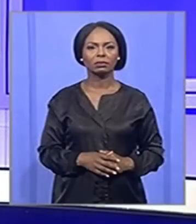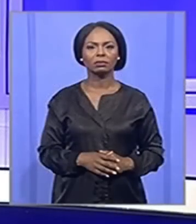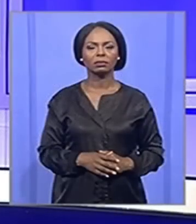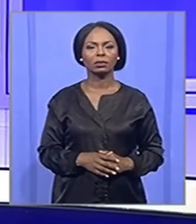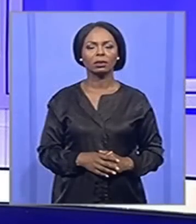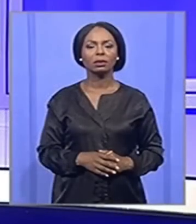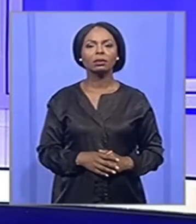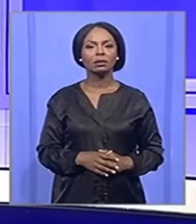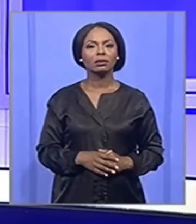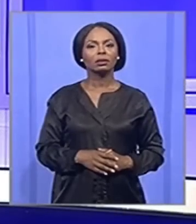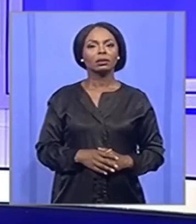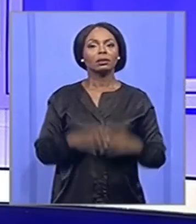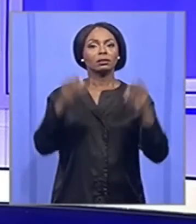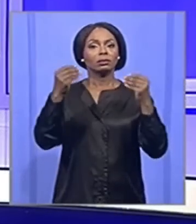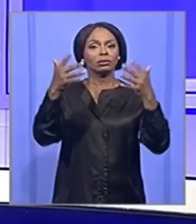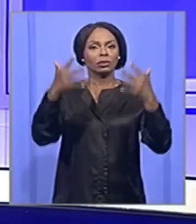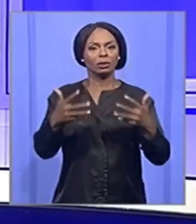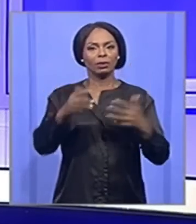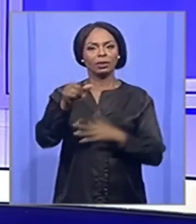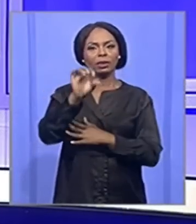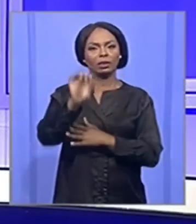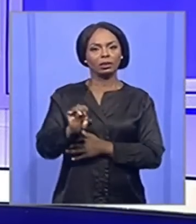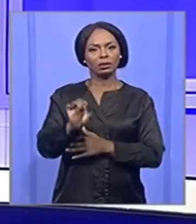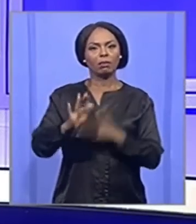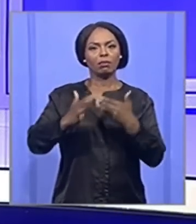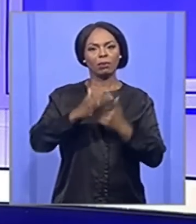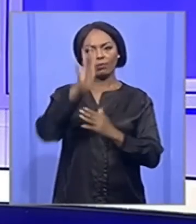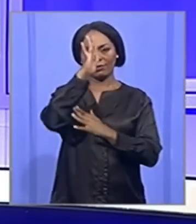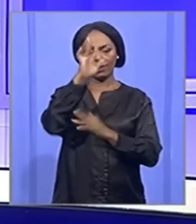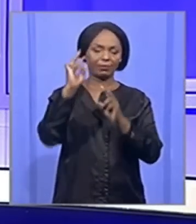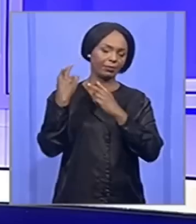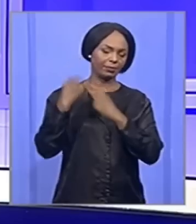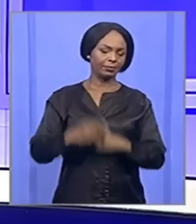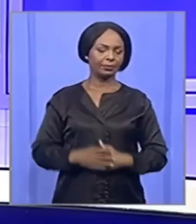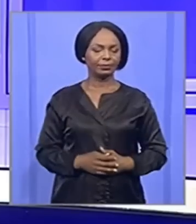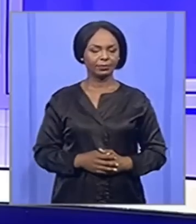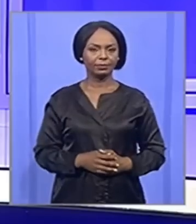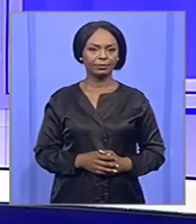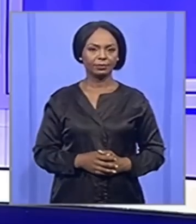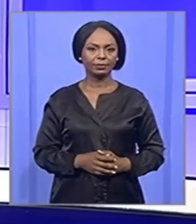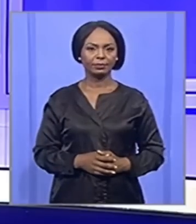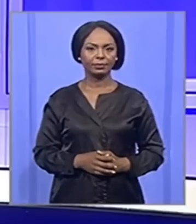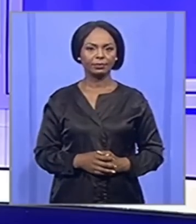Jwala re bona hore mebaraka e sebeditse jwang ha JSE e ne kwala hore nya bohlano.